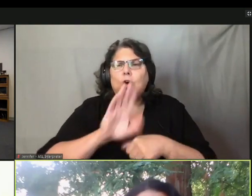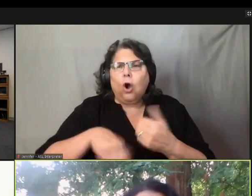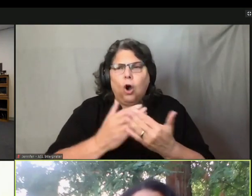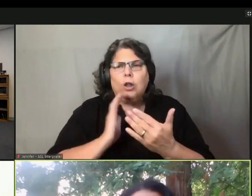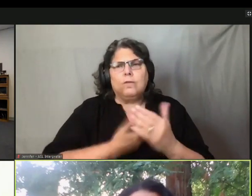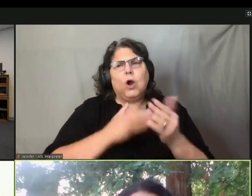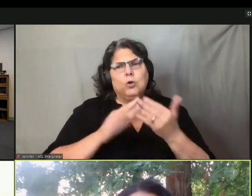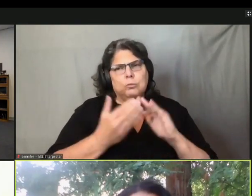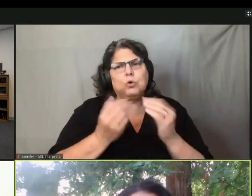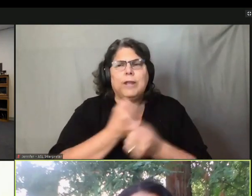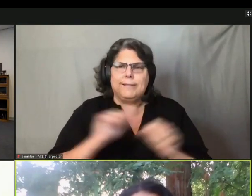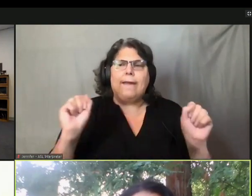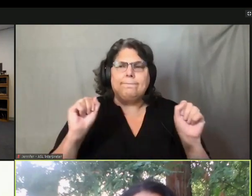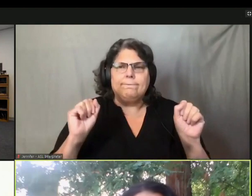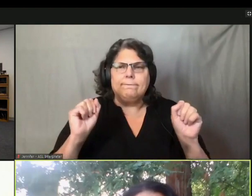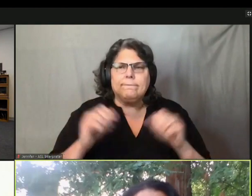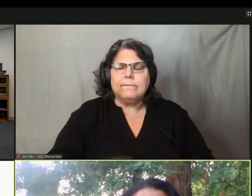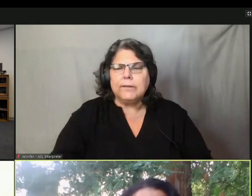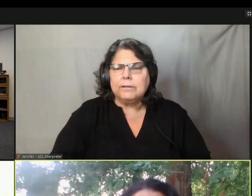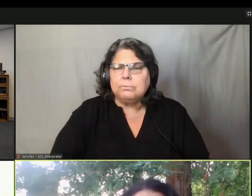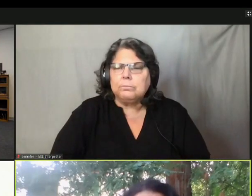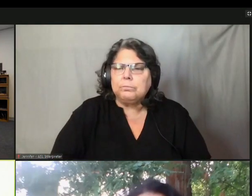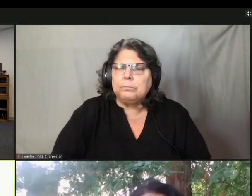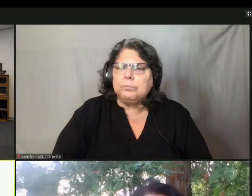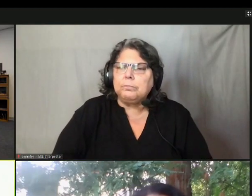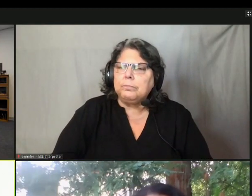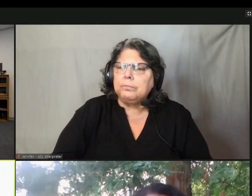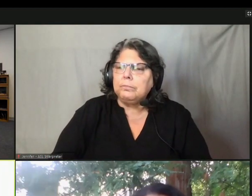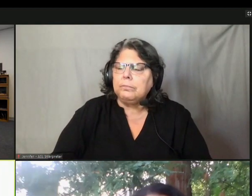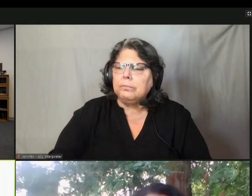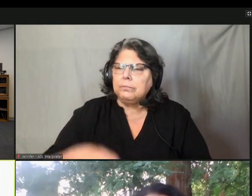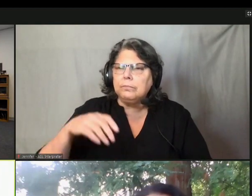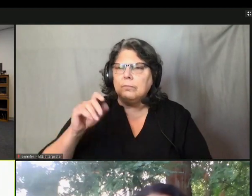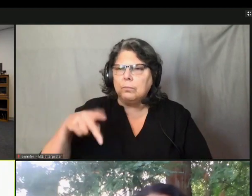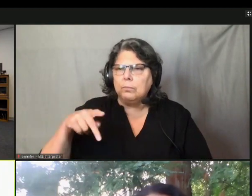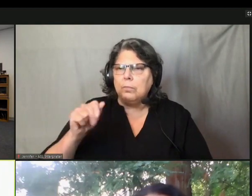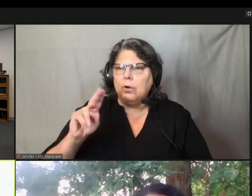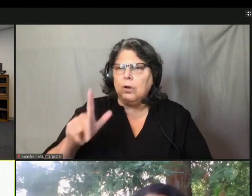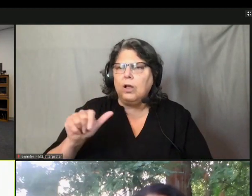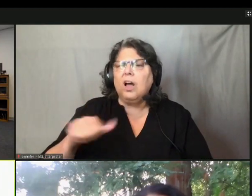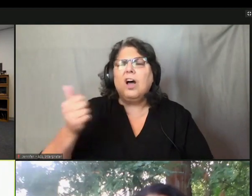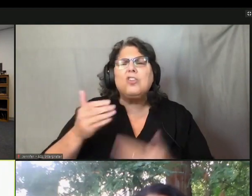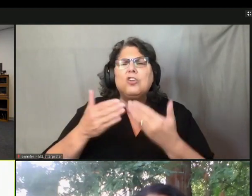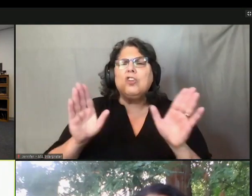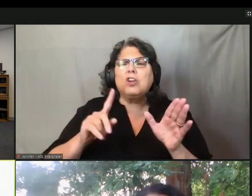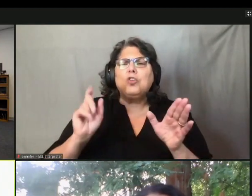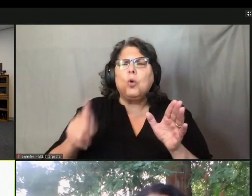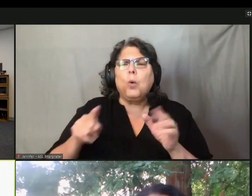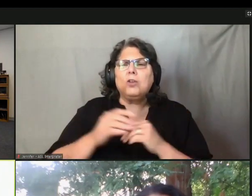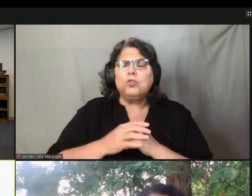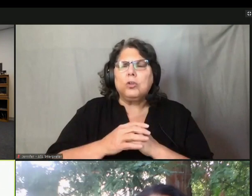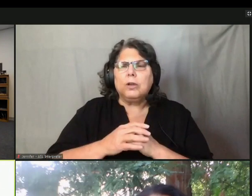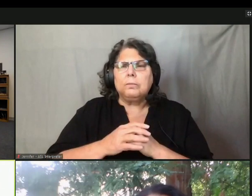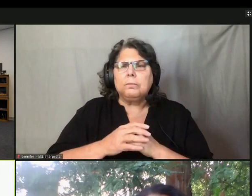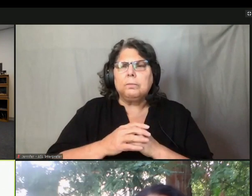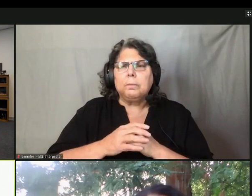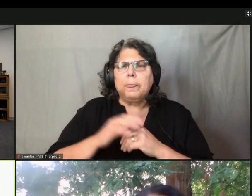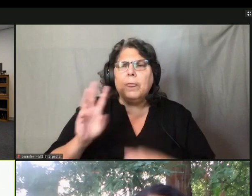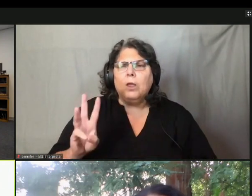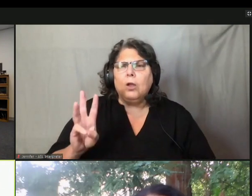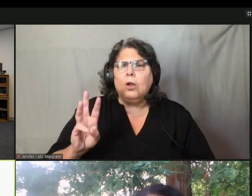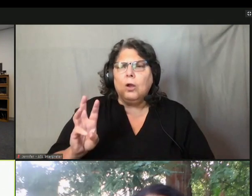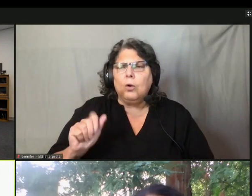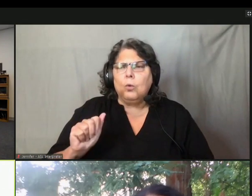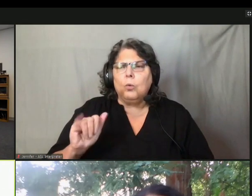open. Okay. And this question is another general question. This question comes from Wayne Freeman,